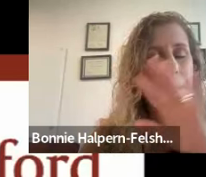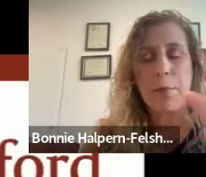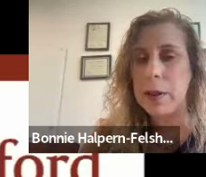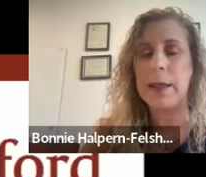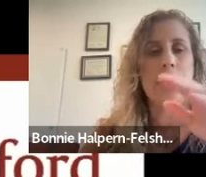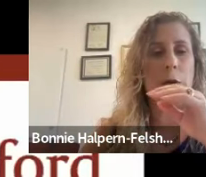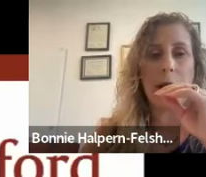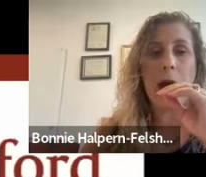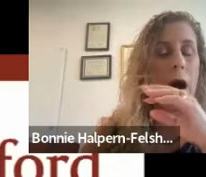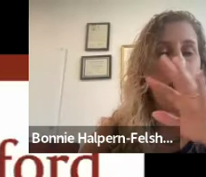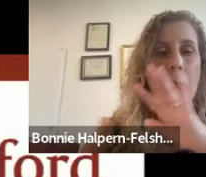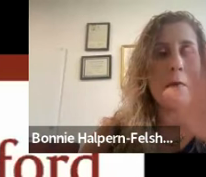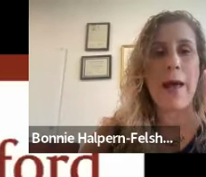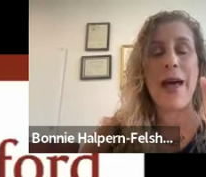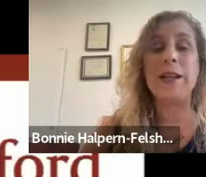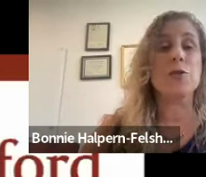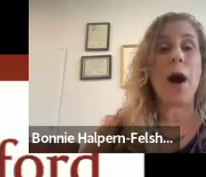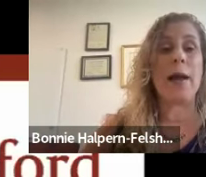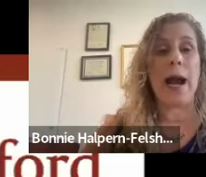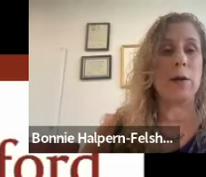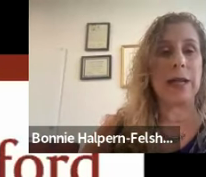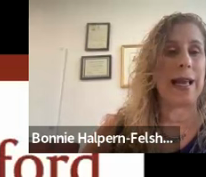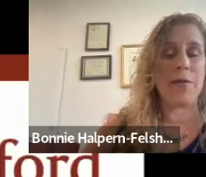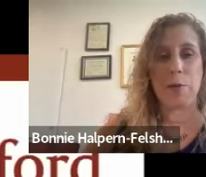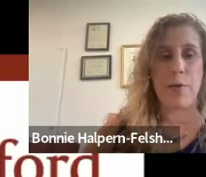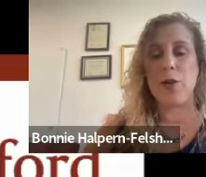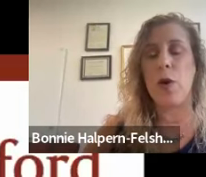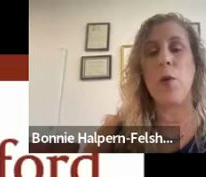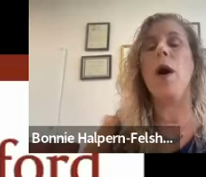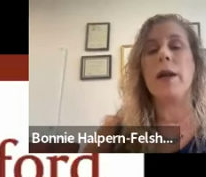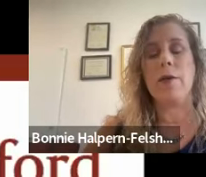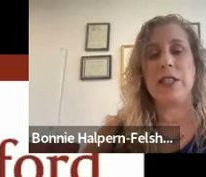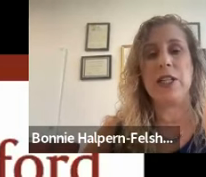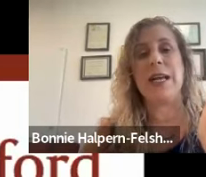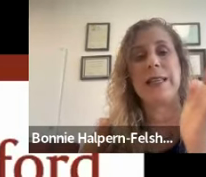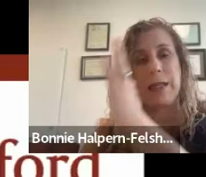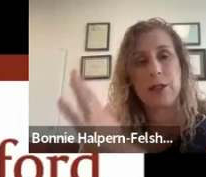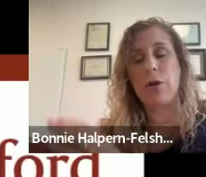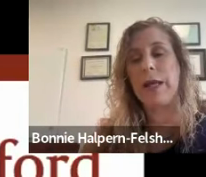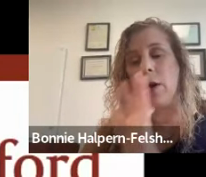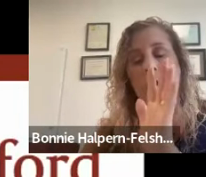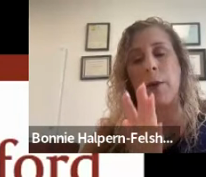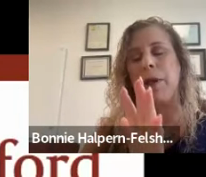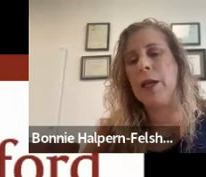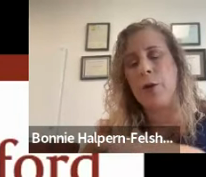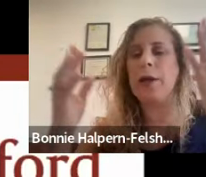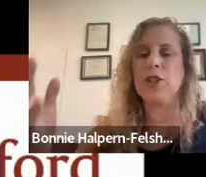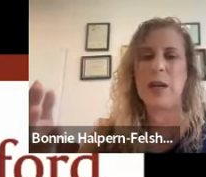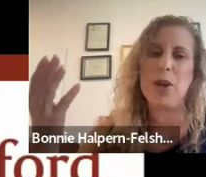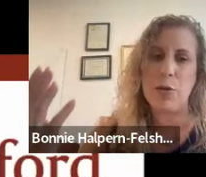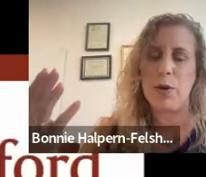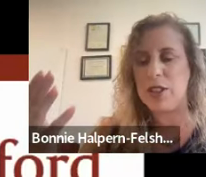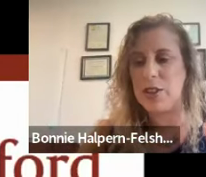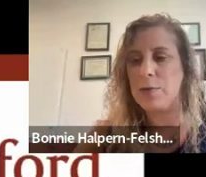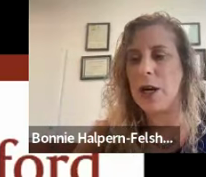well. I completely agree. And that is why I don't like having the Brain 21 conversation. I like it to go later. Completely agree. It's